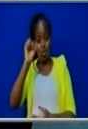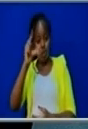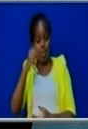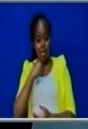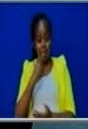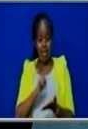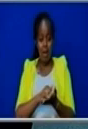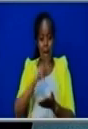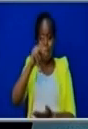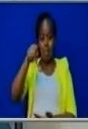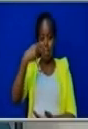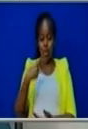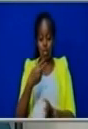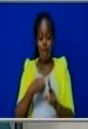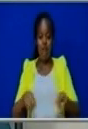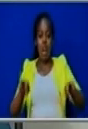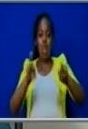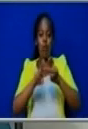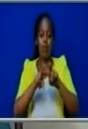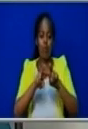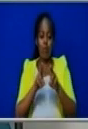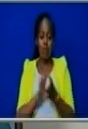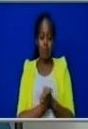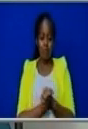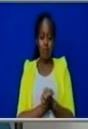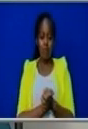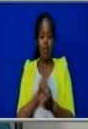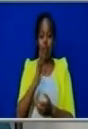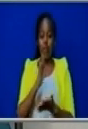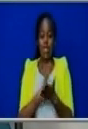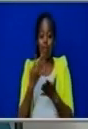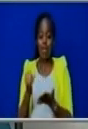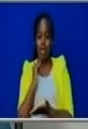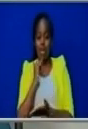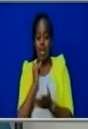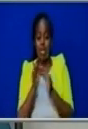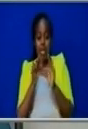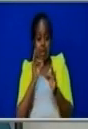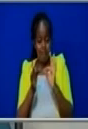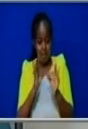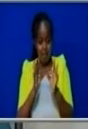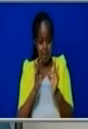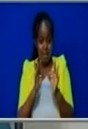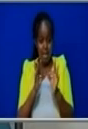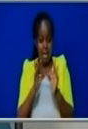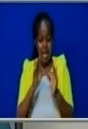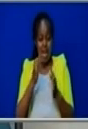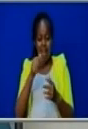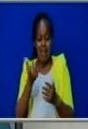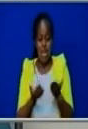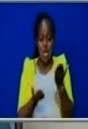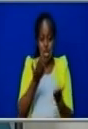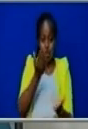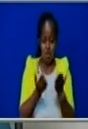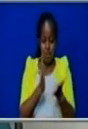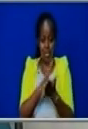the pH value. Yes. pH value of a substance. And the pH value of any neutral substance